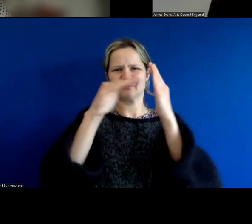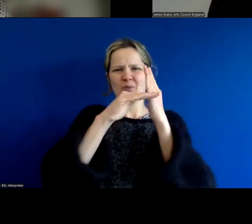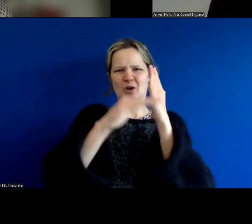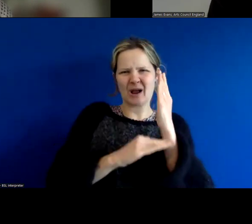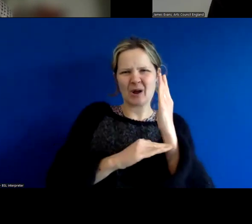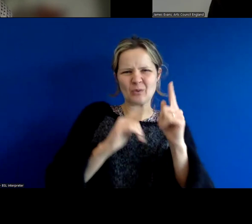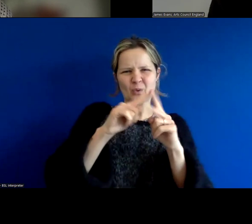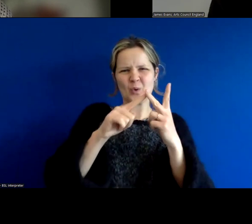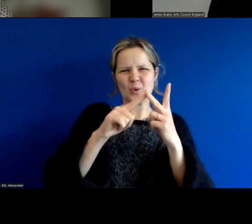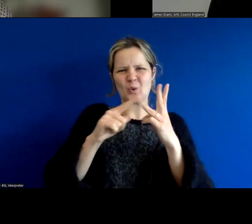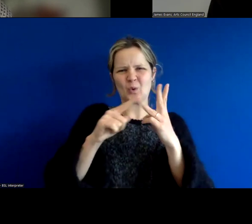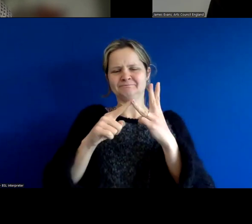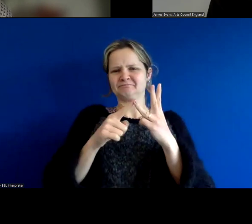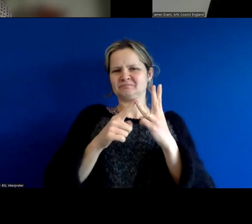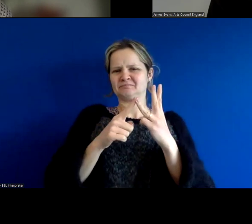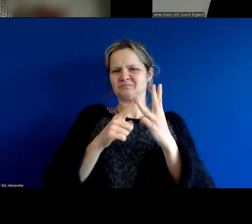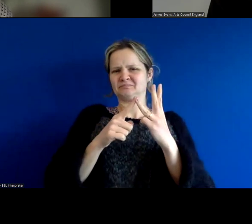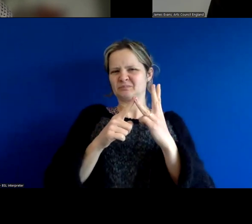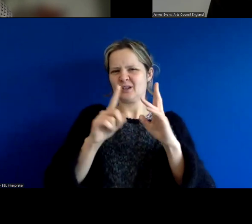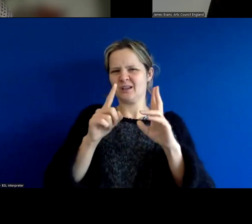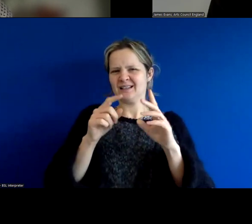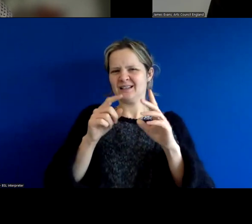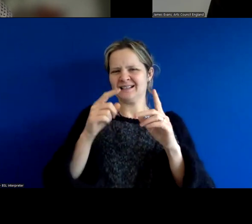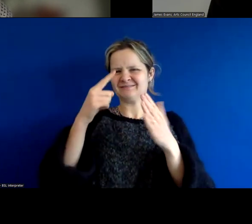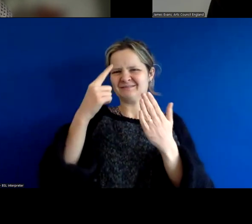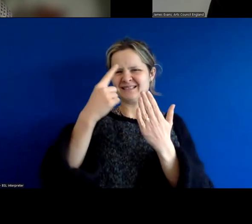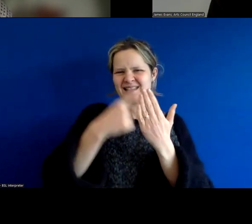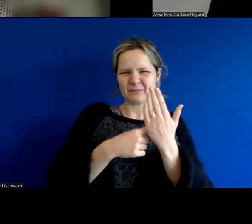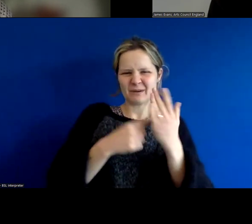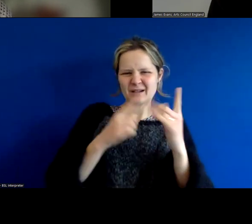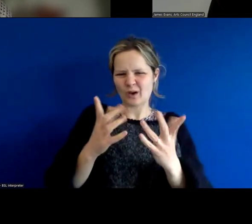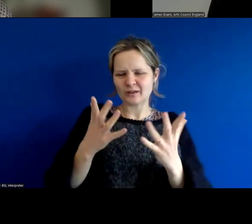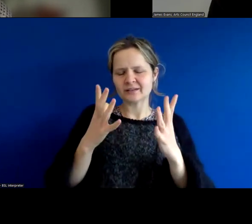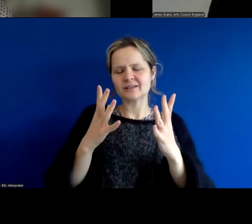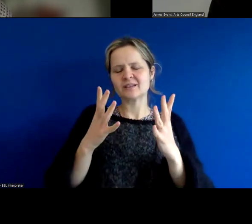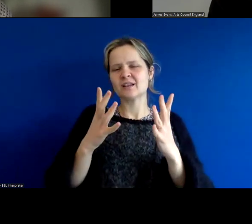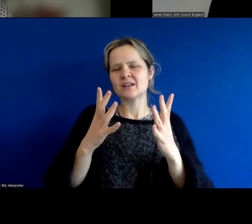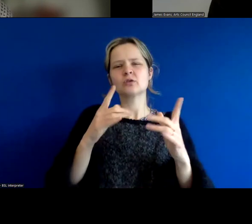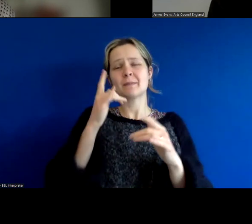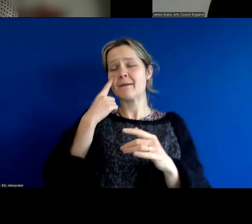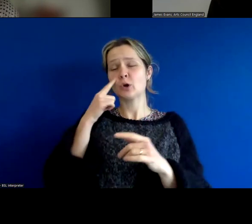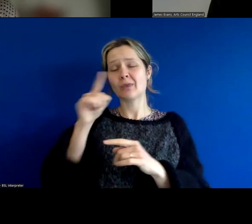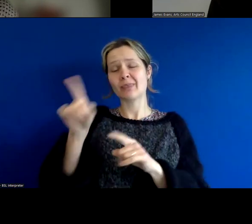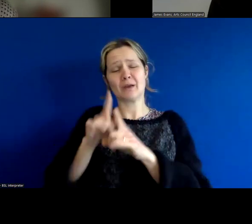already kind of exists. So it's worth checking that out and seeing if that kind of meets your needs for that.